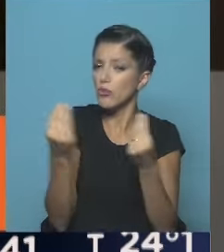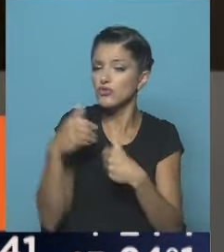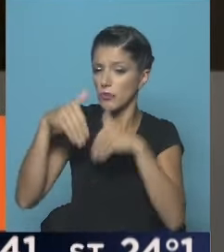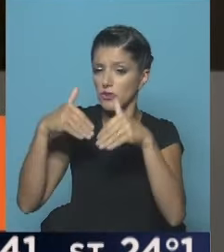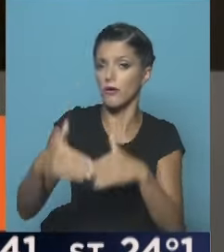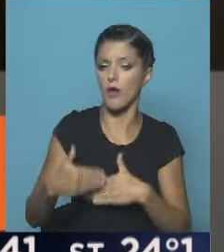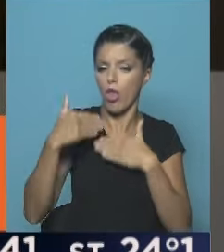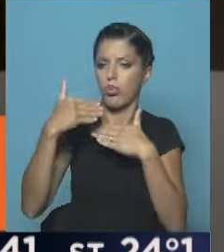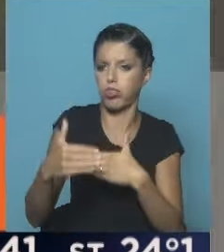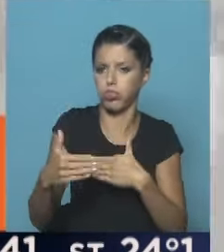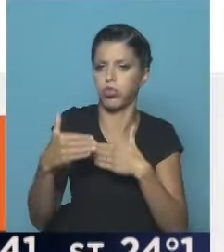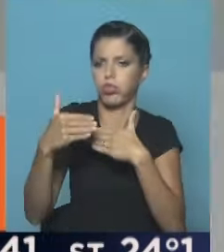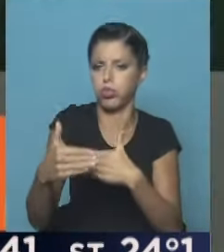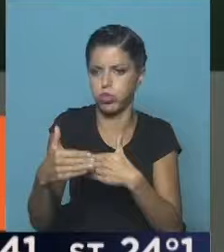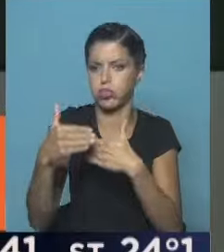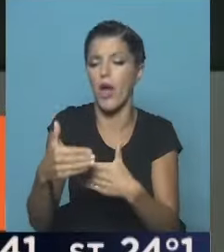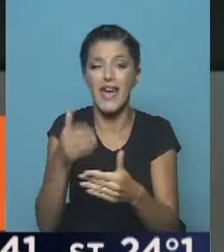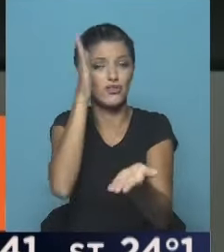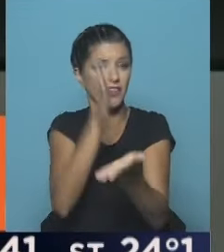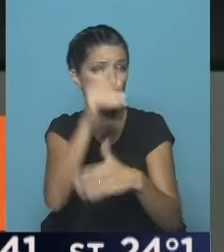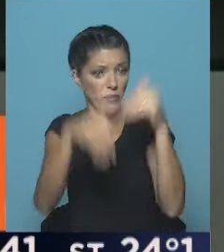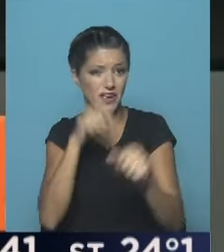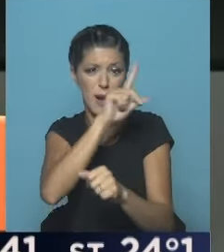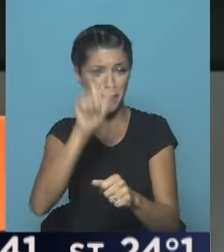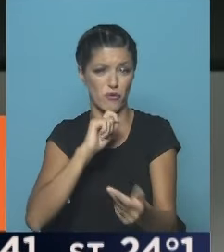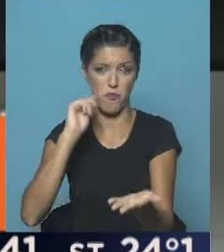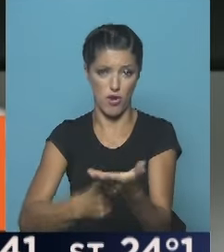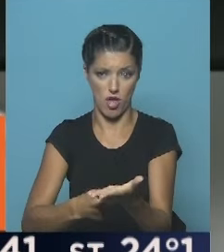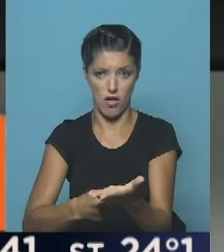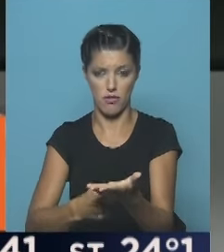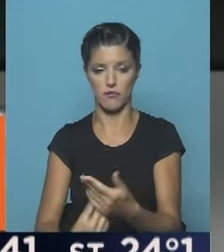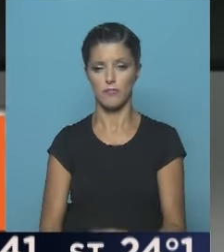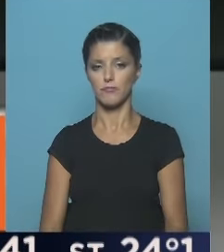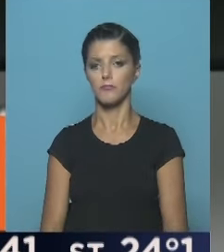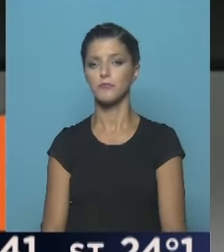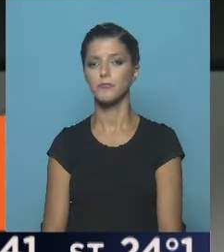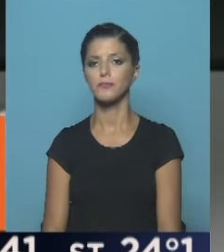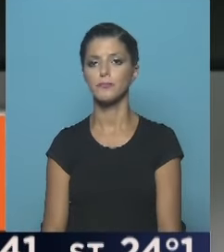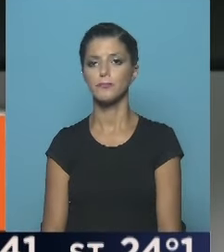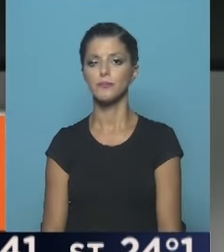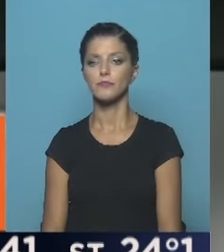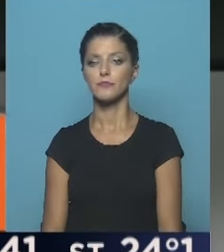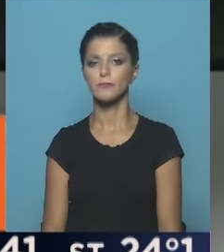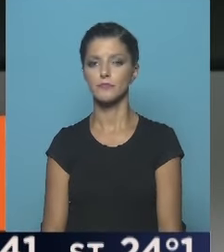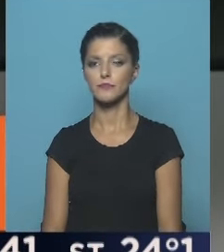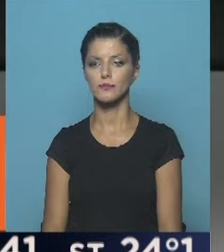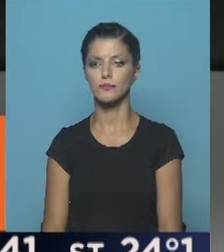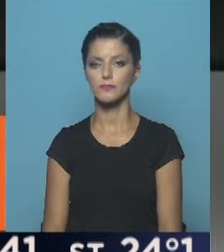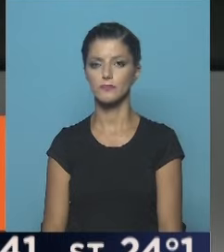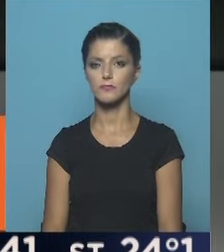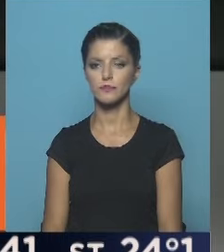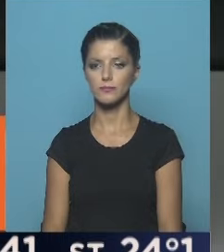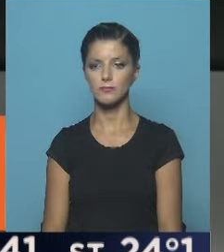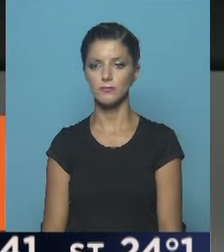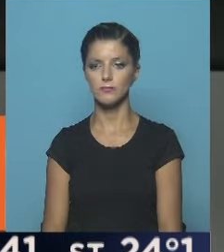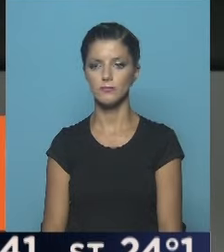derechos electorales de la gente. This meeting is happening today because of the constructive spirit of a majority of member states that